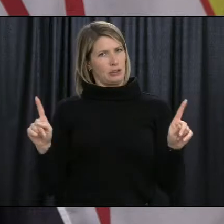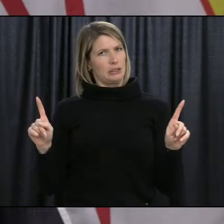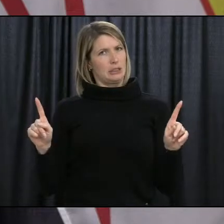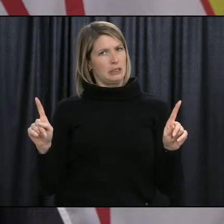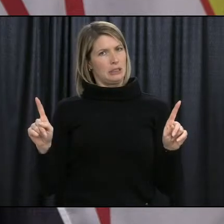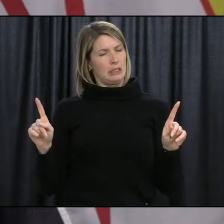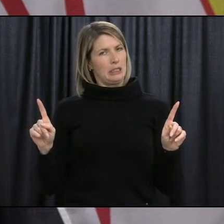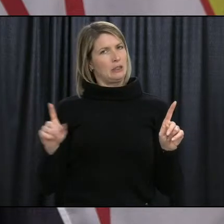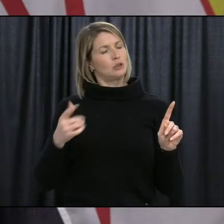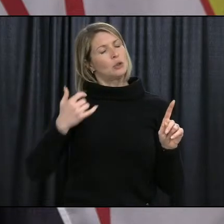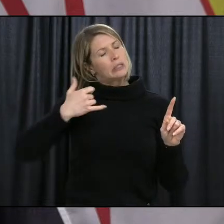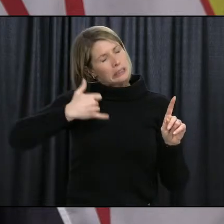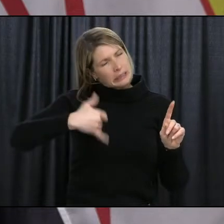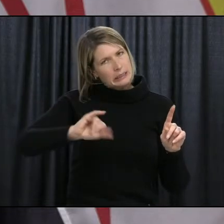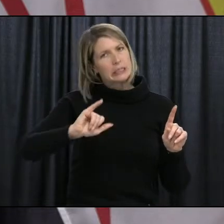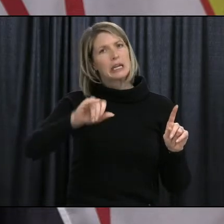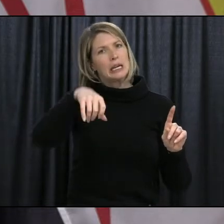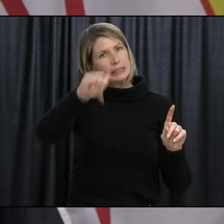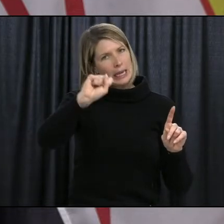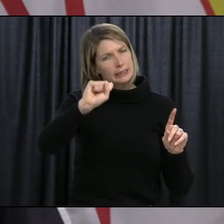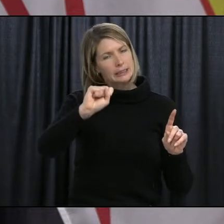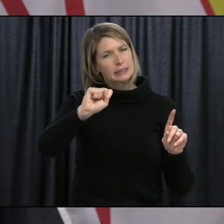I think, have two different queues.